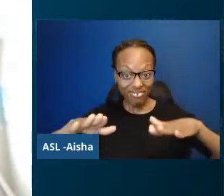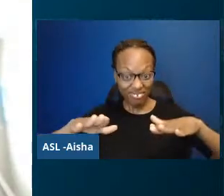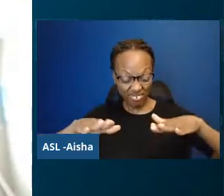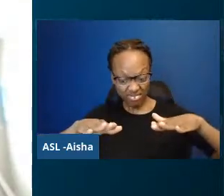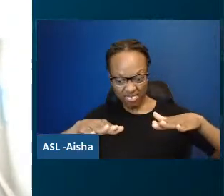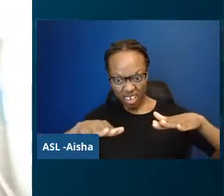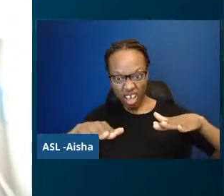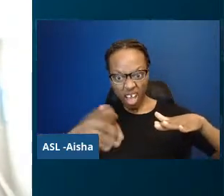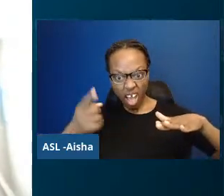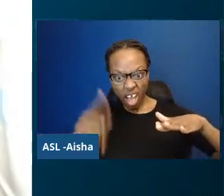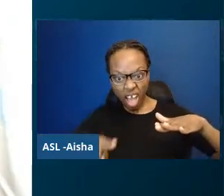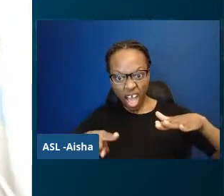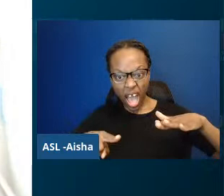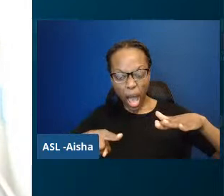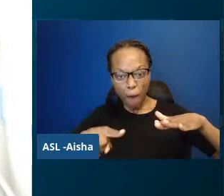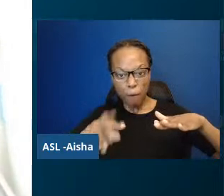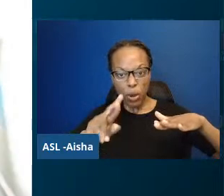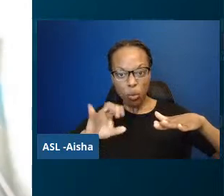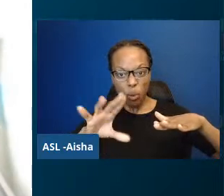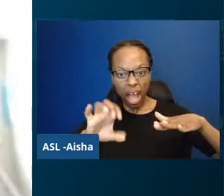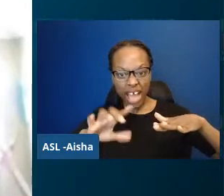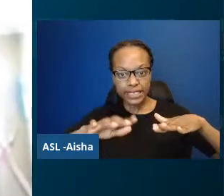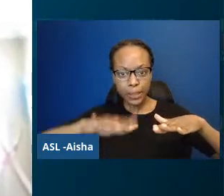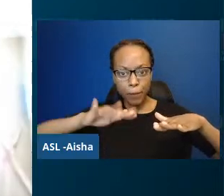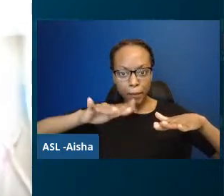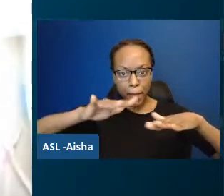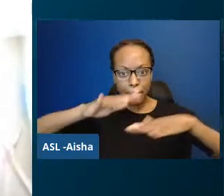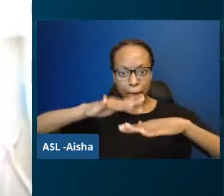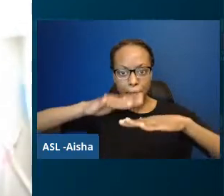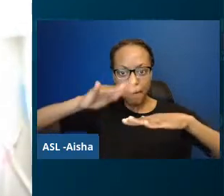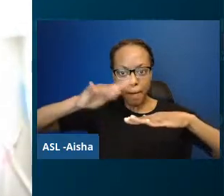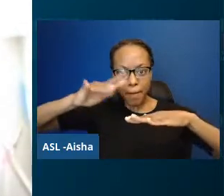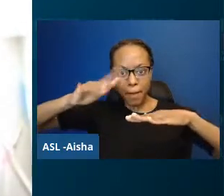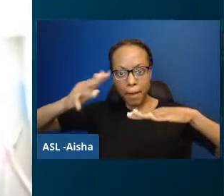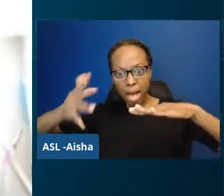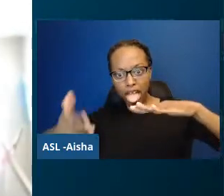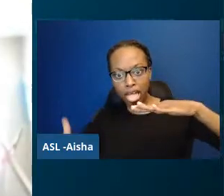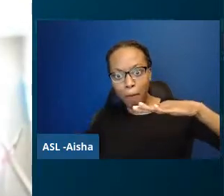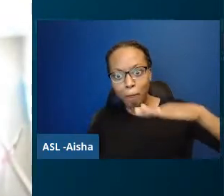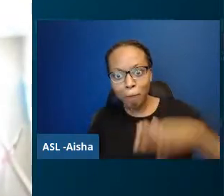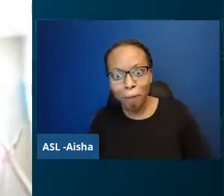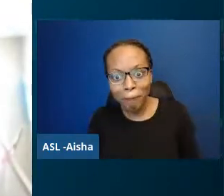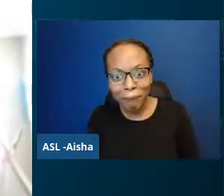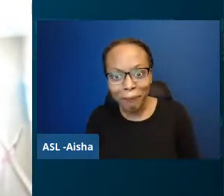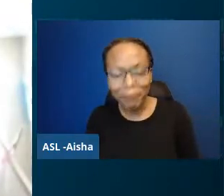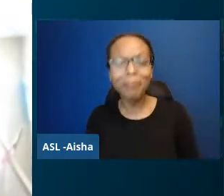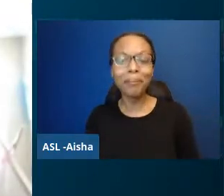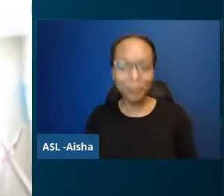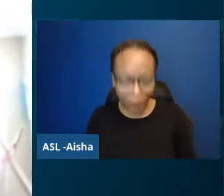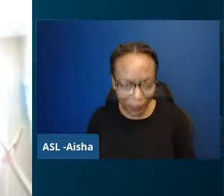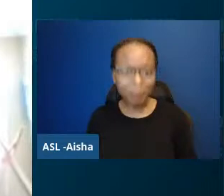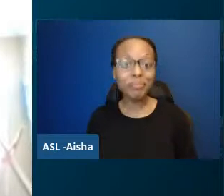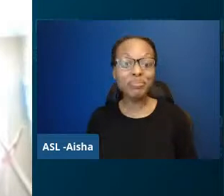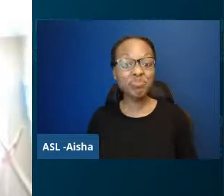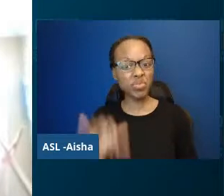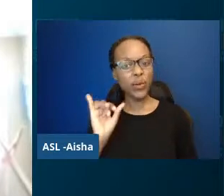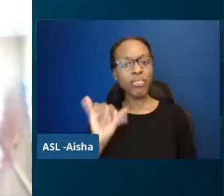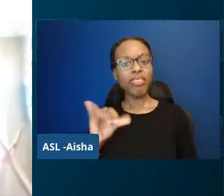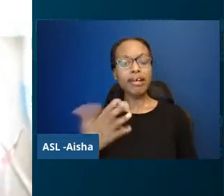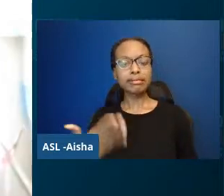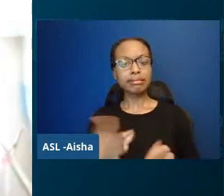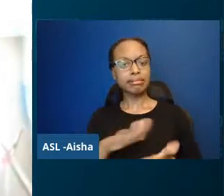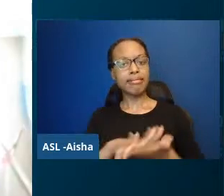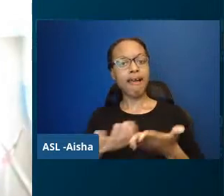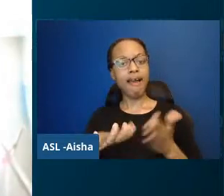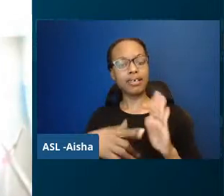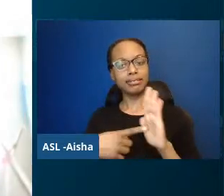to bounce off of the bowl. So as you can see, this is a really nice demonstration